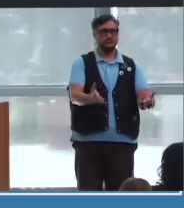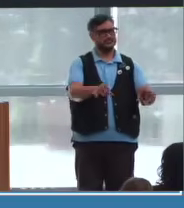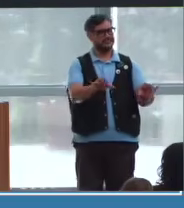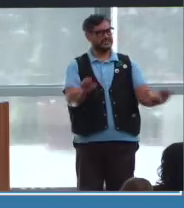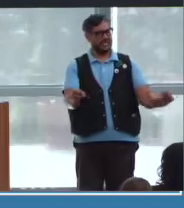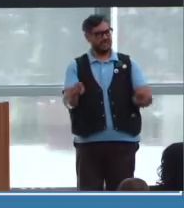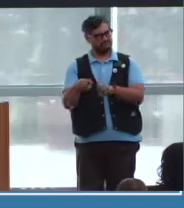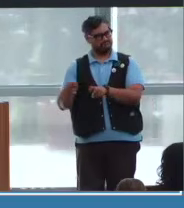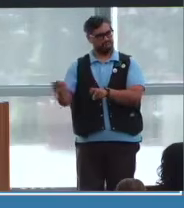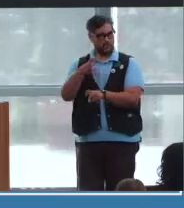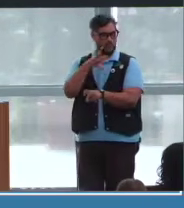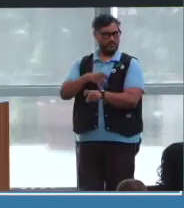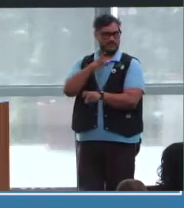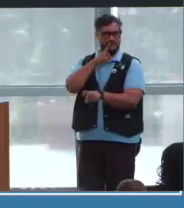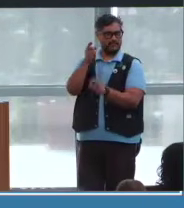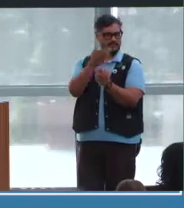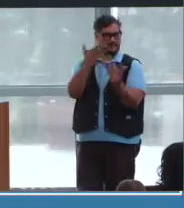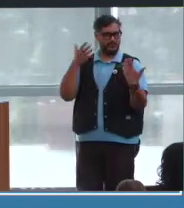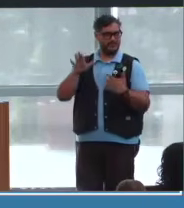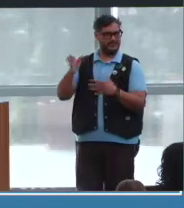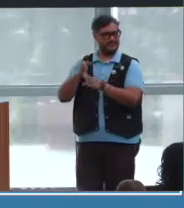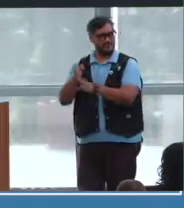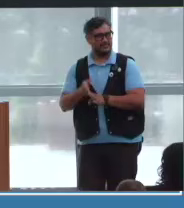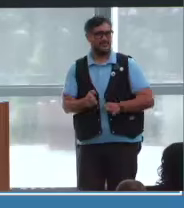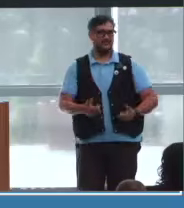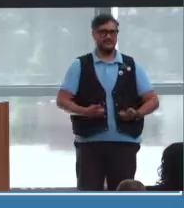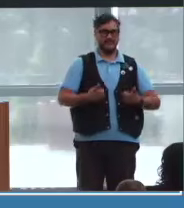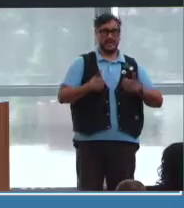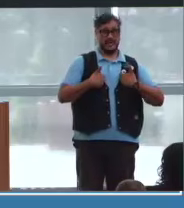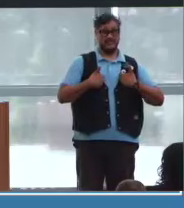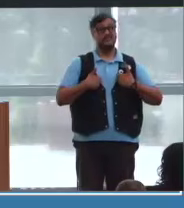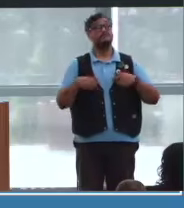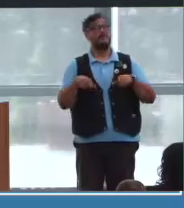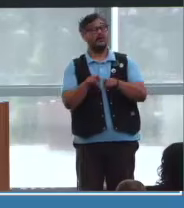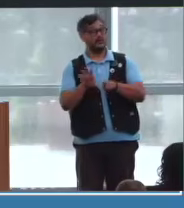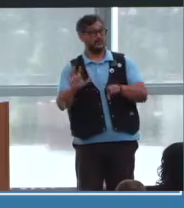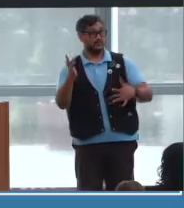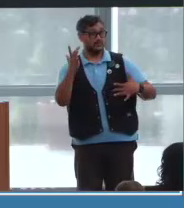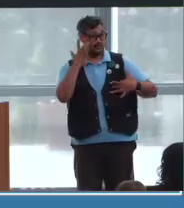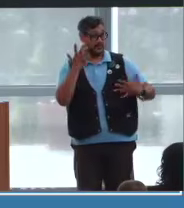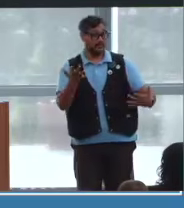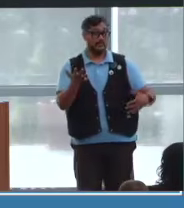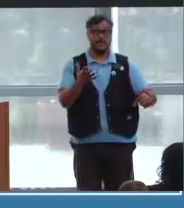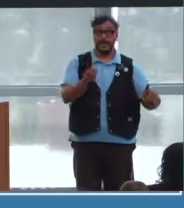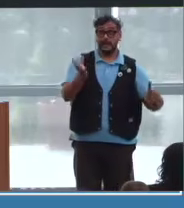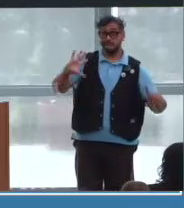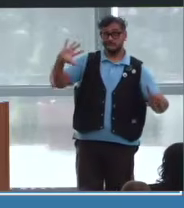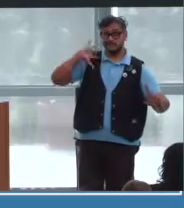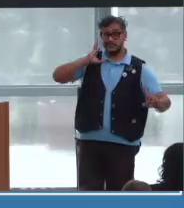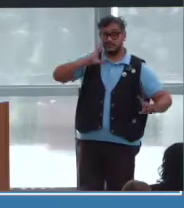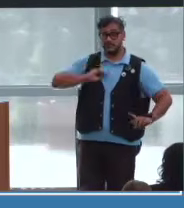women are very diverse in their careers and in their lives and in their disease. And in the past, we've had